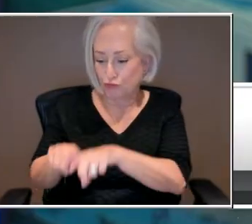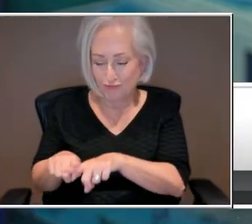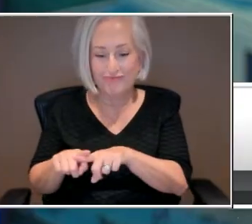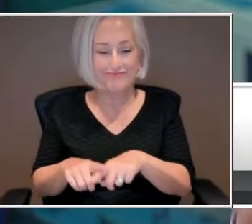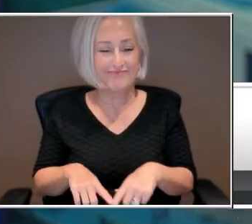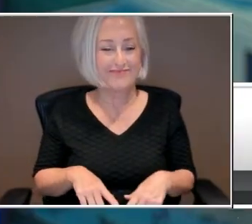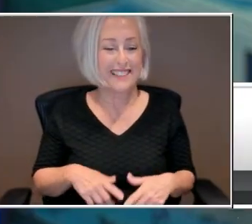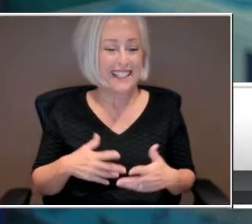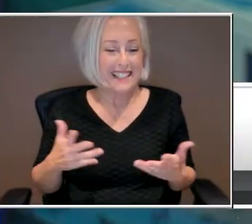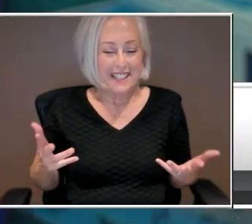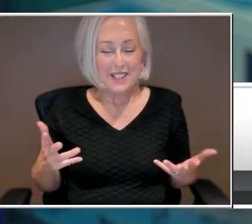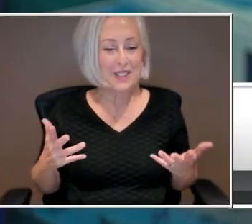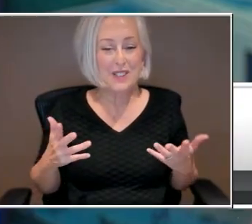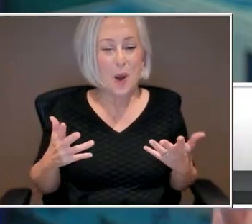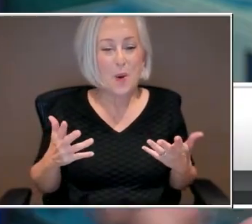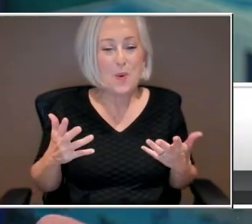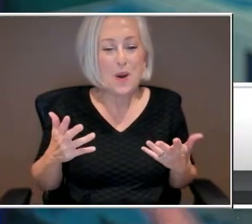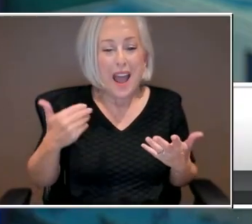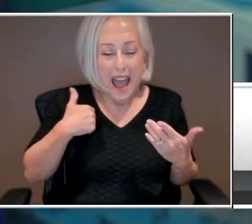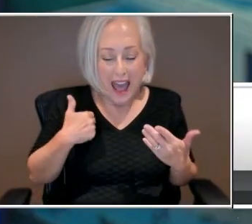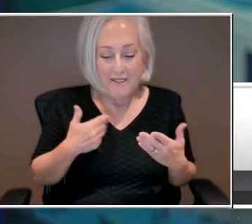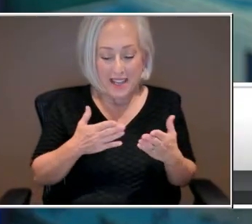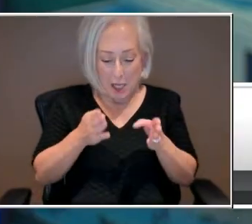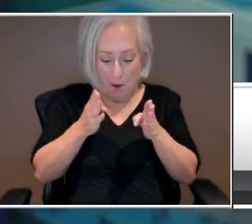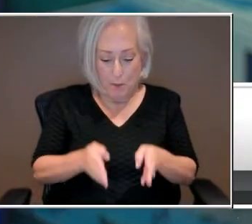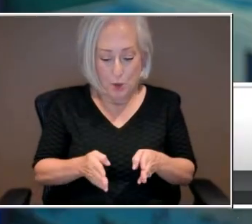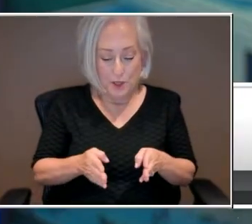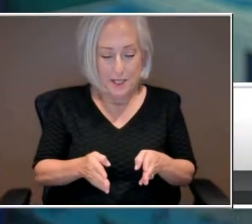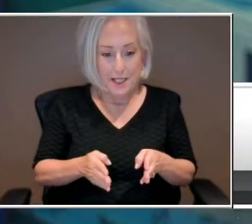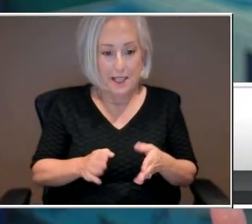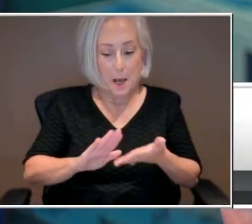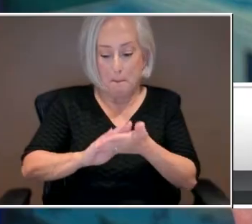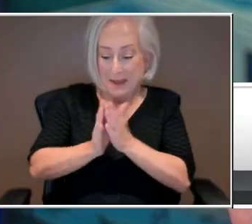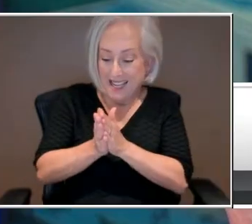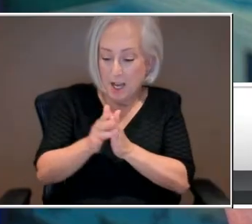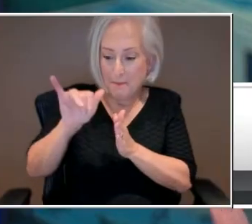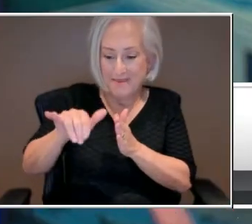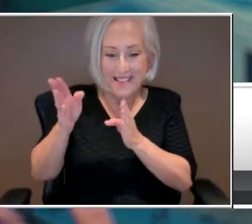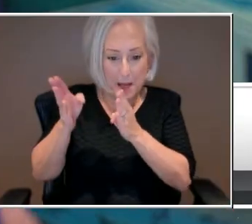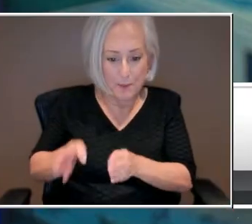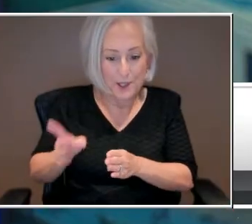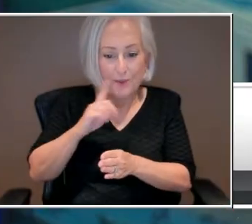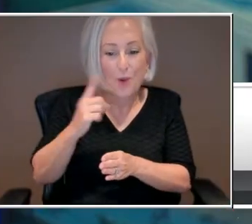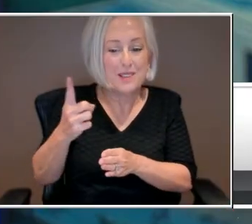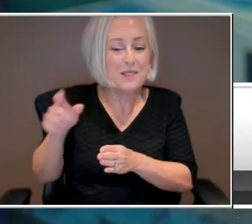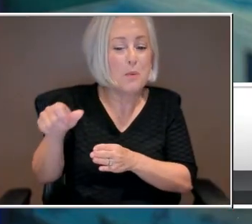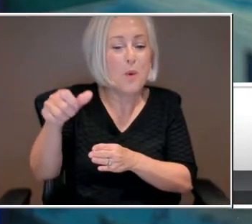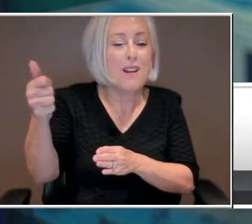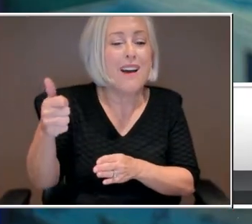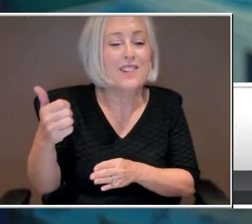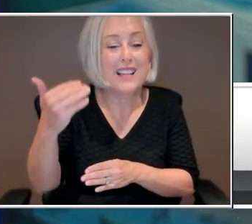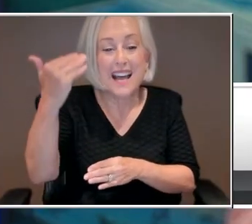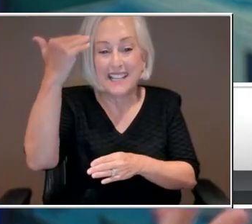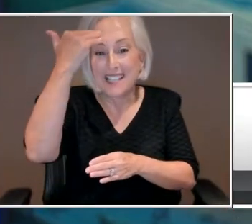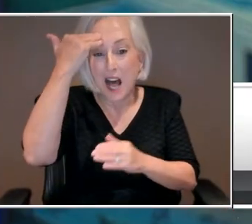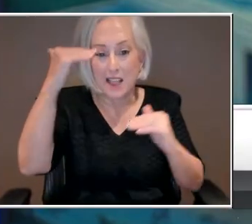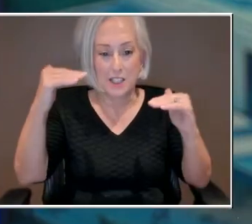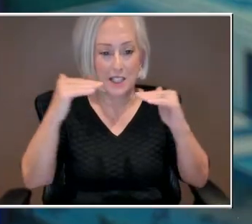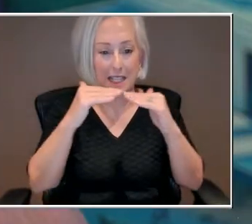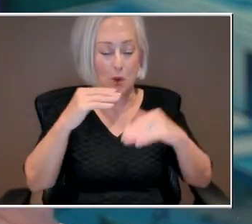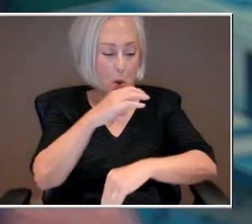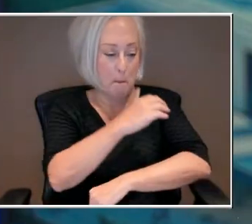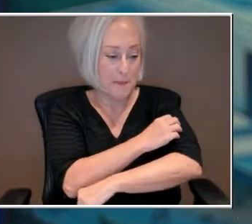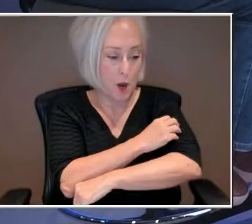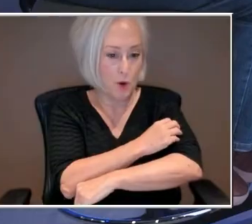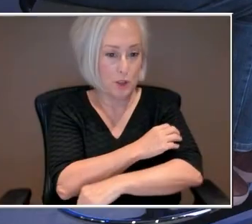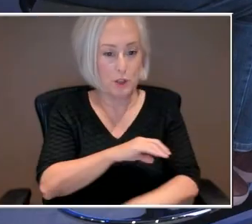So just having a person, be that person for somebody. And knowledge is power. Josie didn't get tested or say, hey,